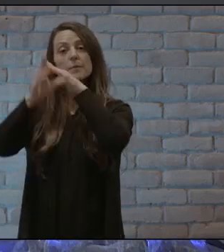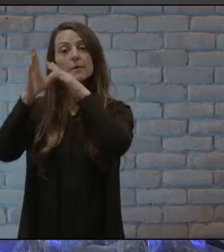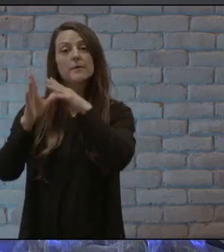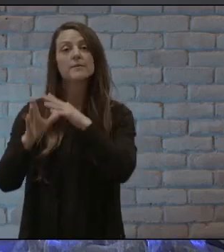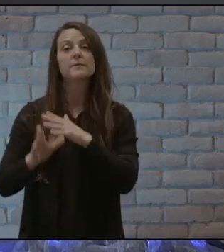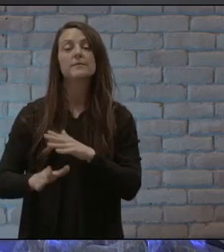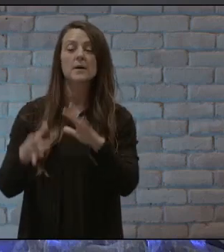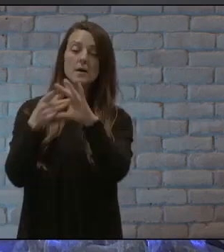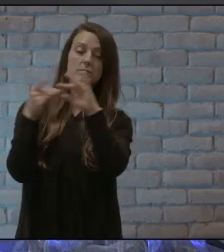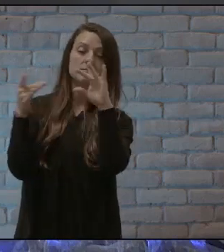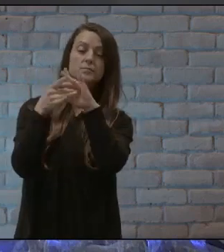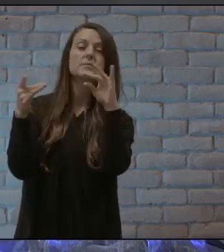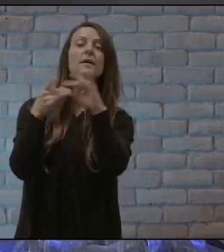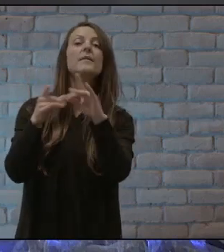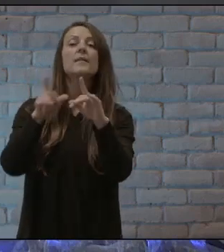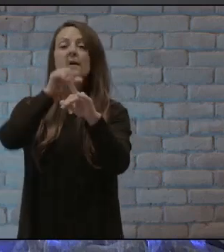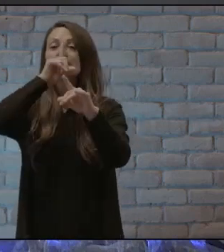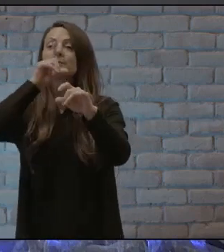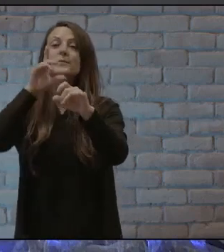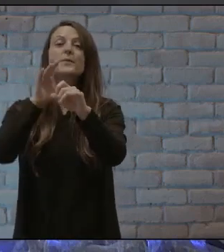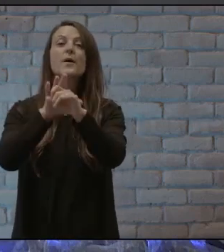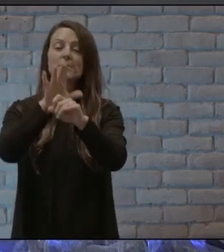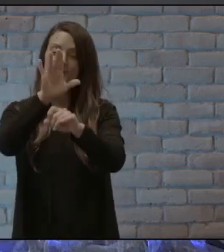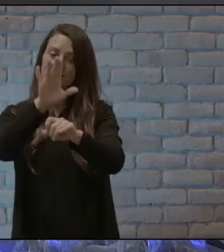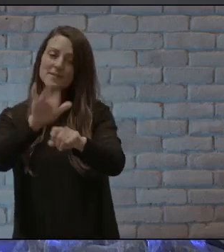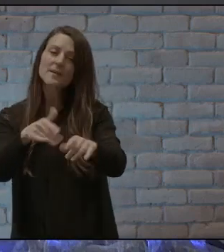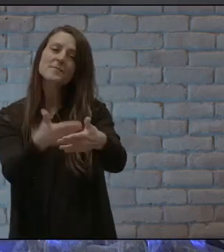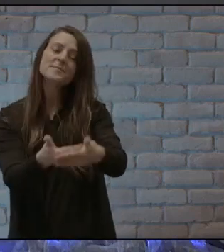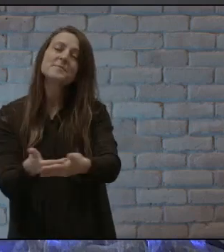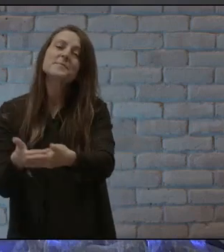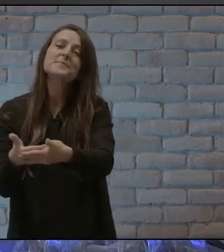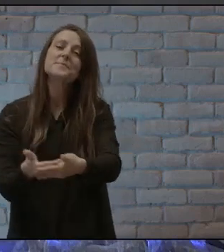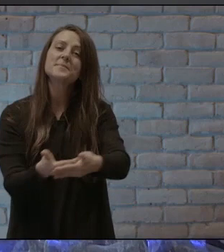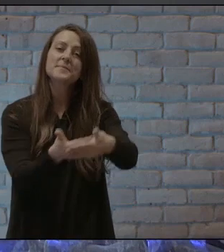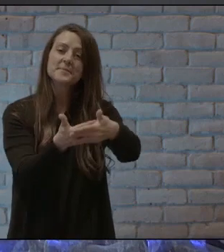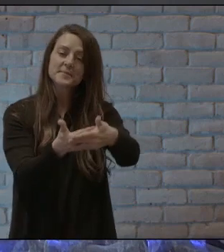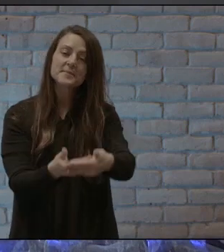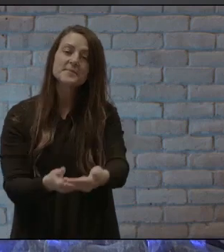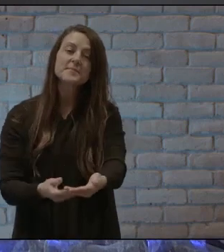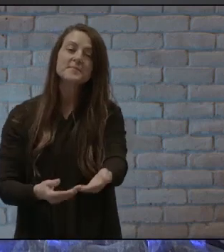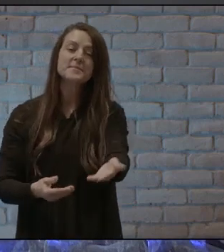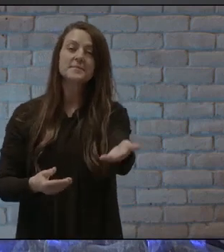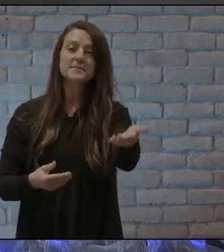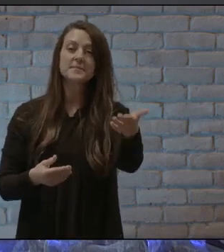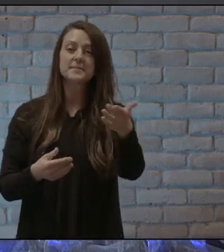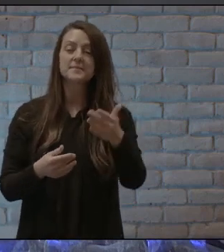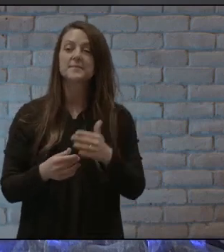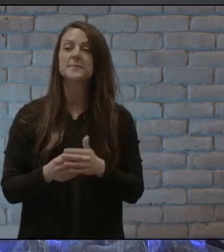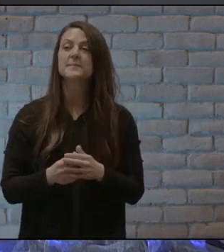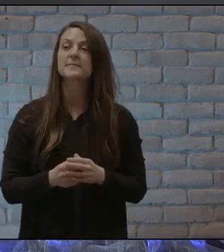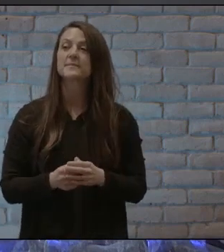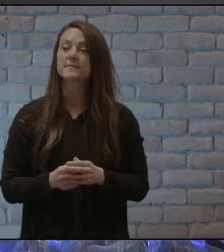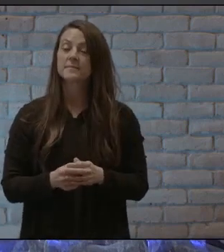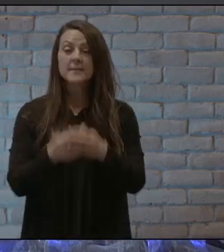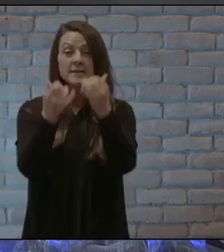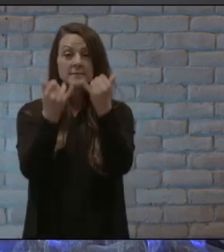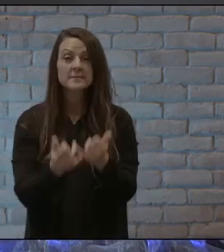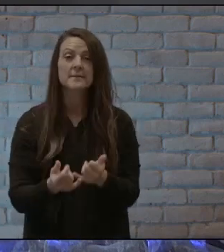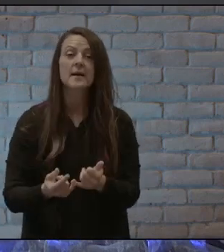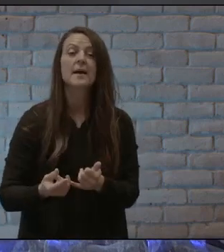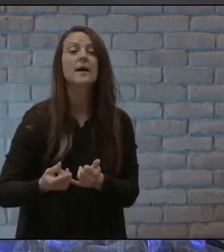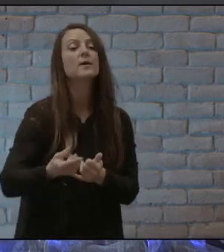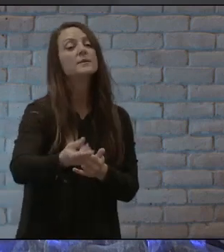prophets promised in their faithful word. Now